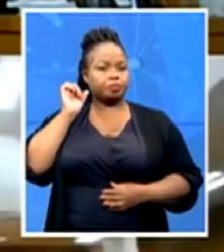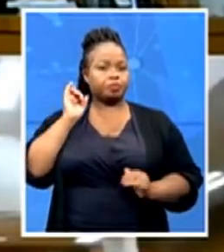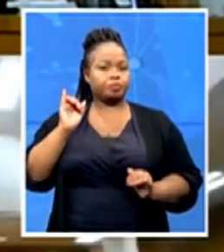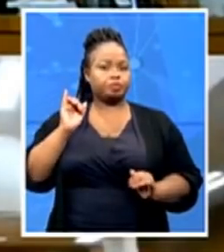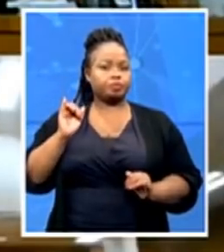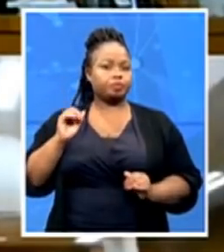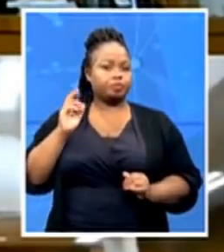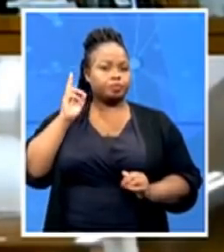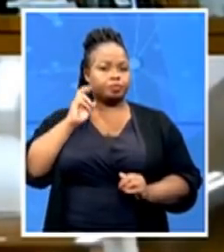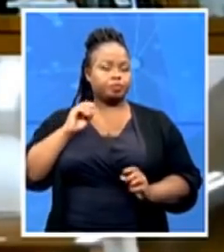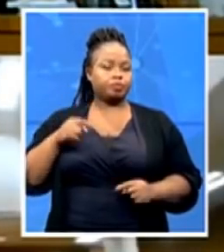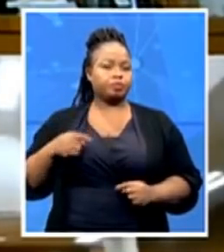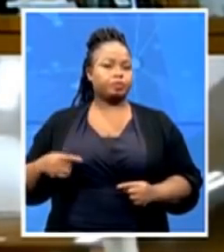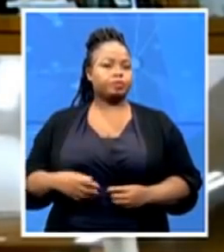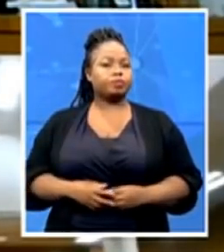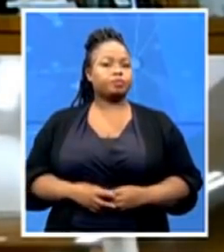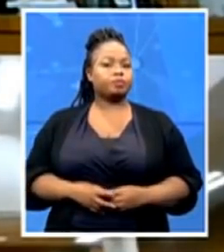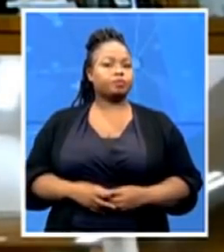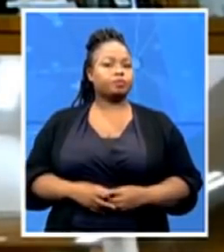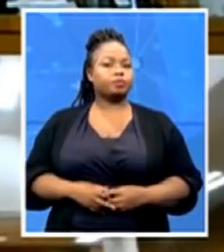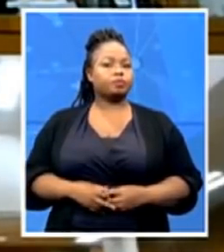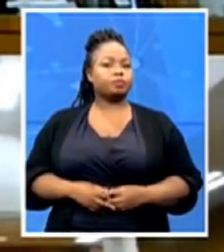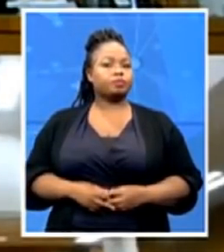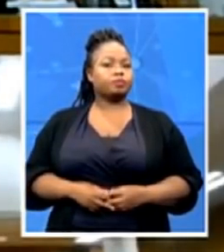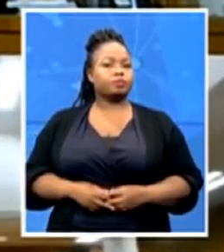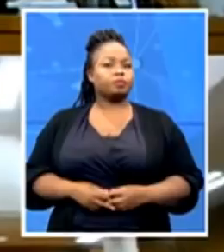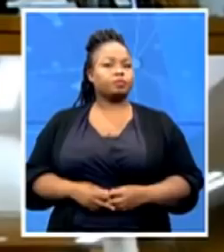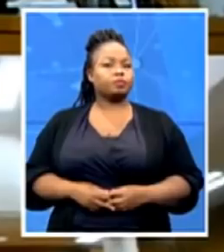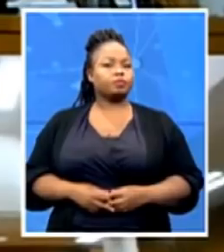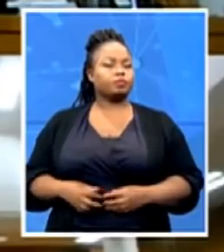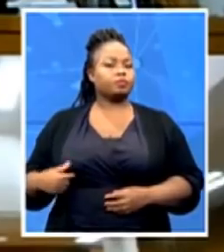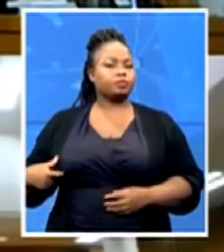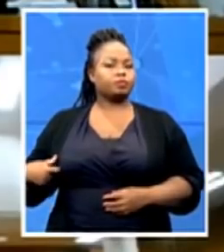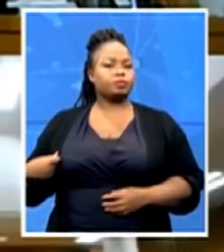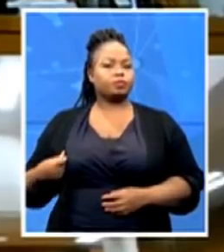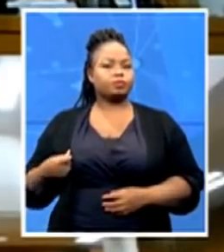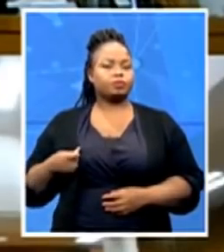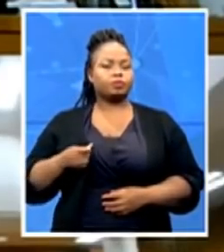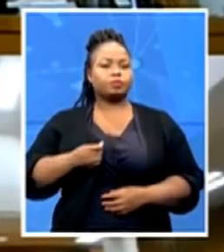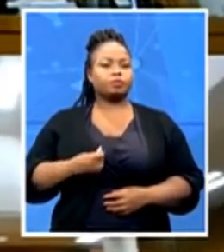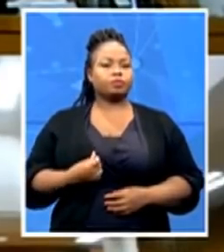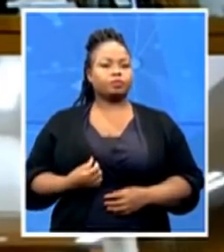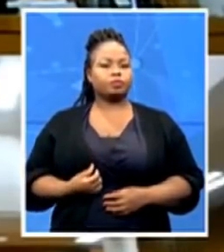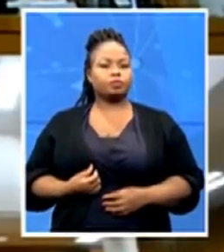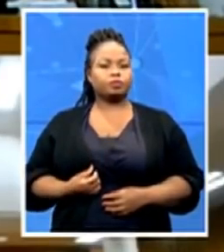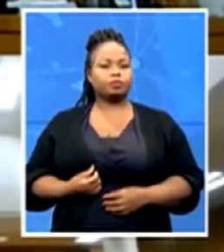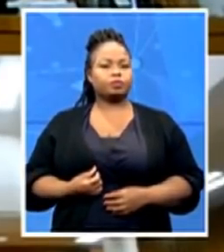Speaker decides that the motion is in order, before that process, there is